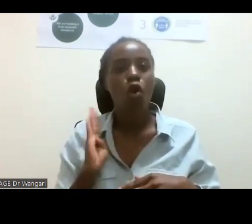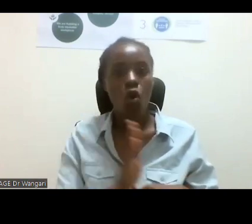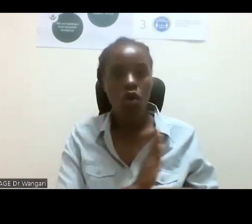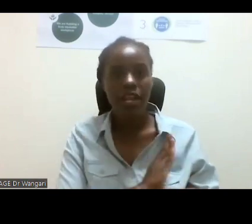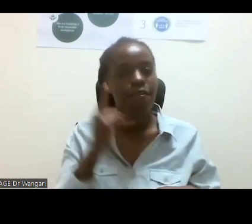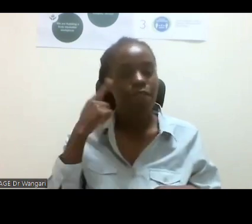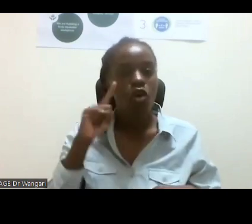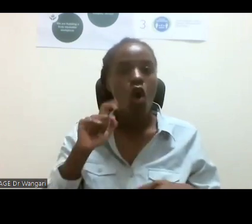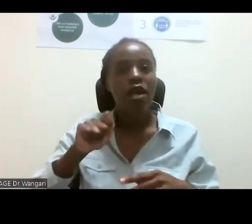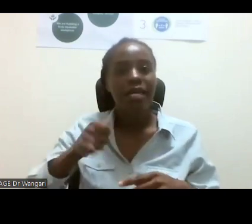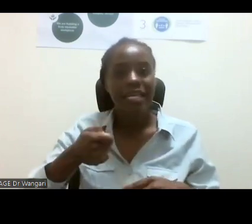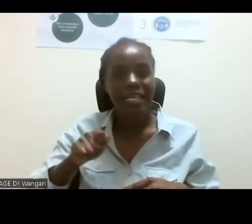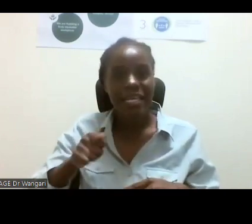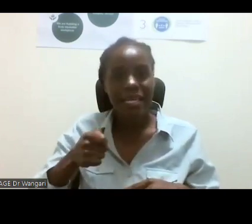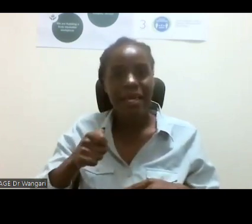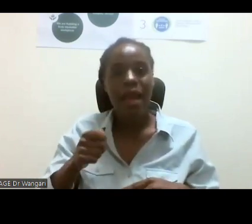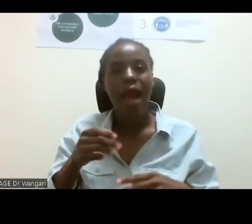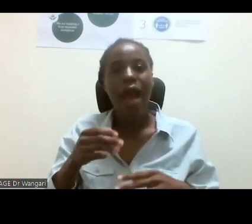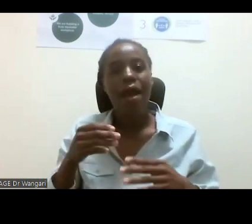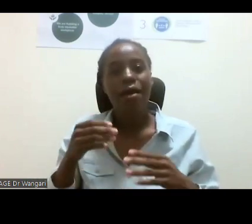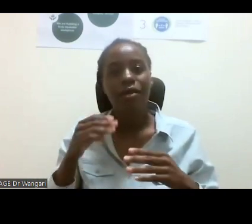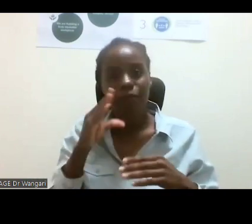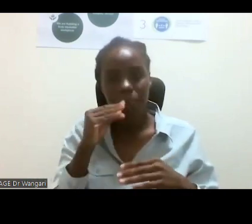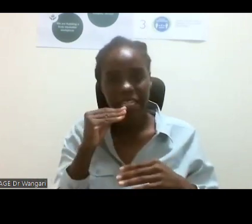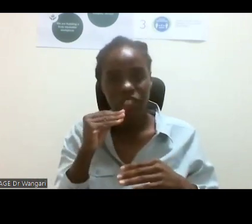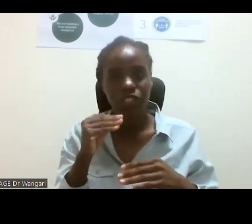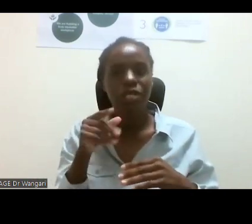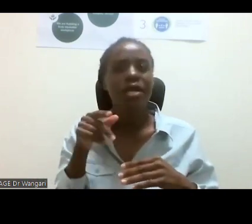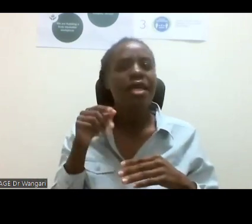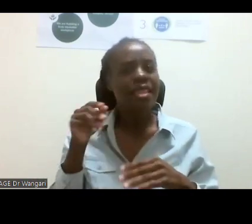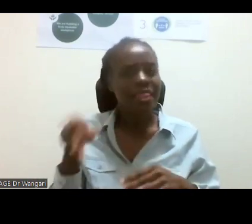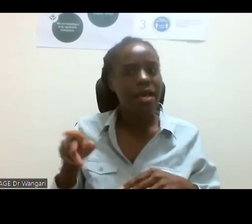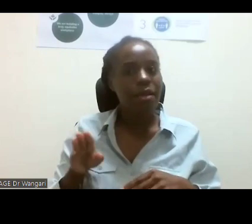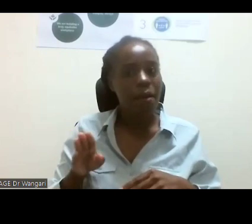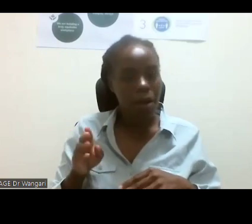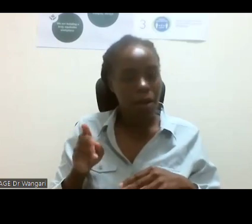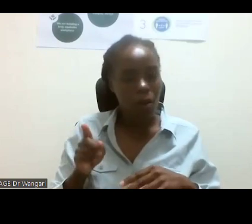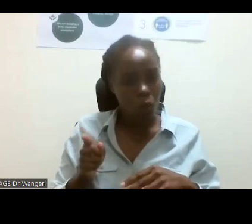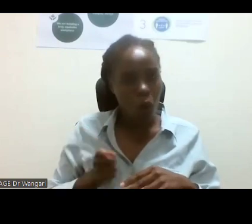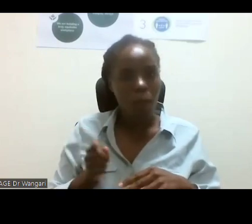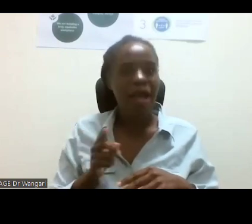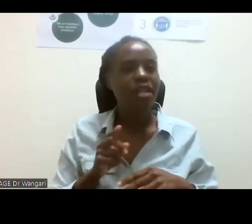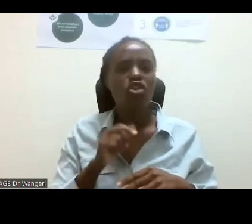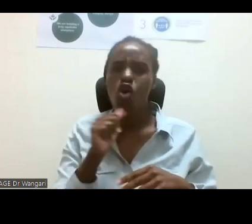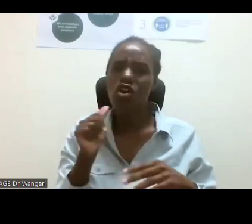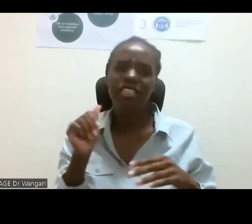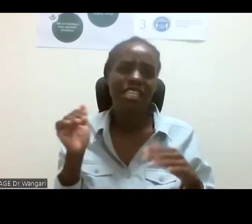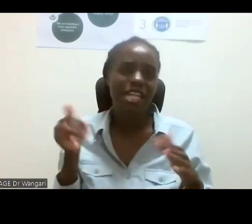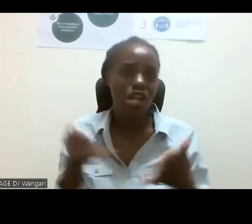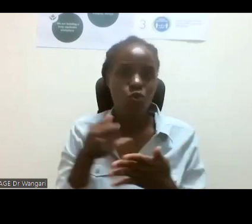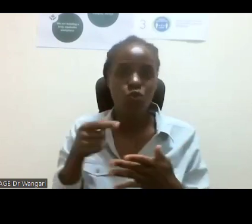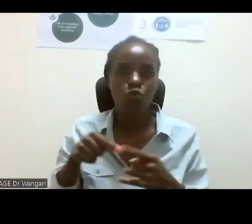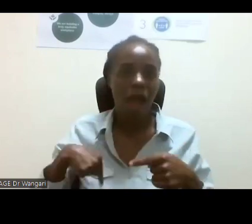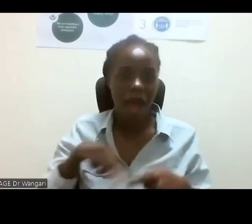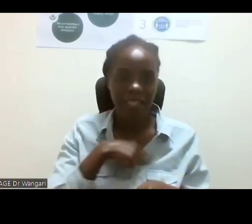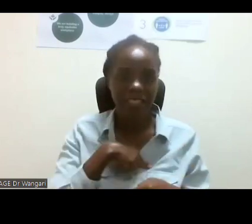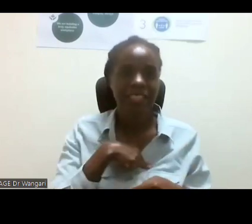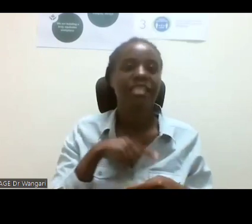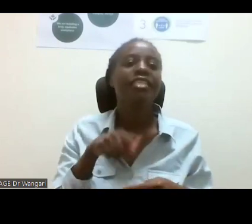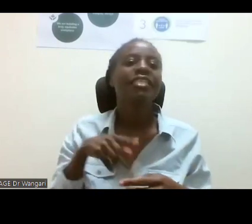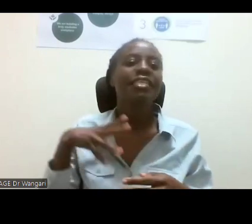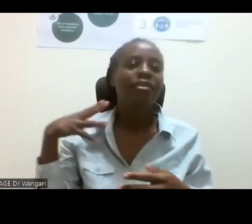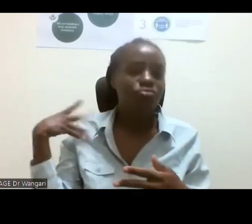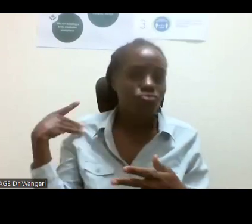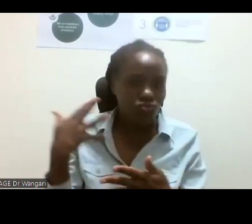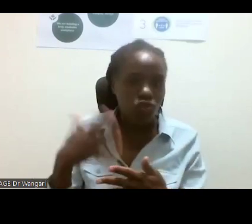address. Madam Luluju is not new to many of us, as she has been at the forefront of end FGM campaigns